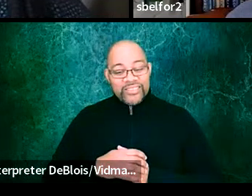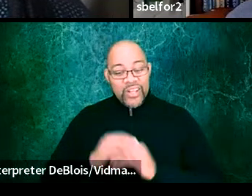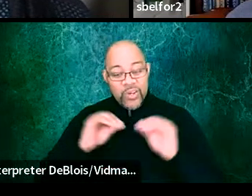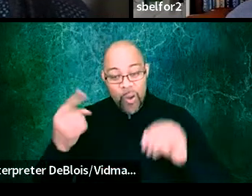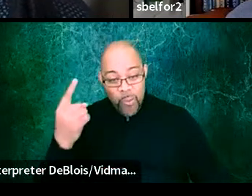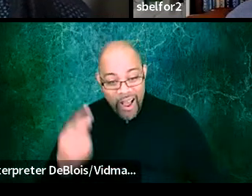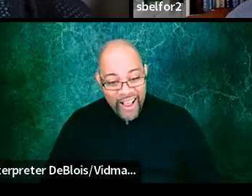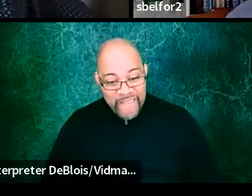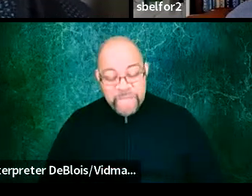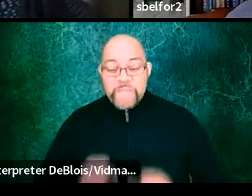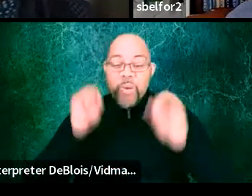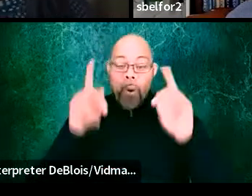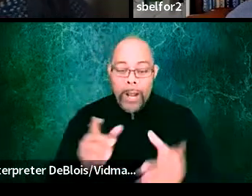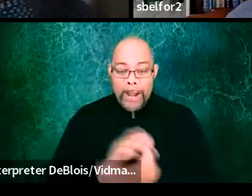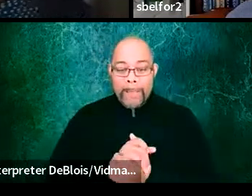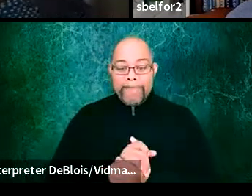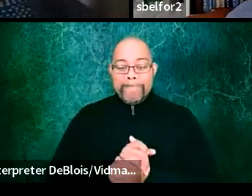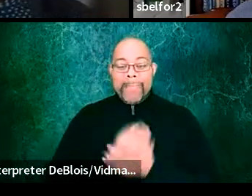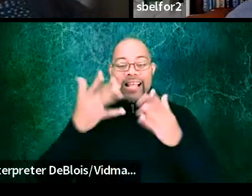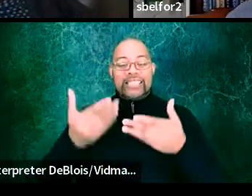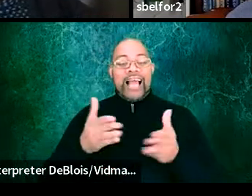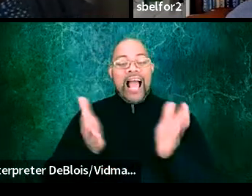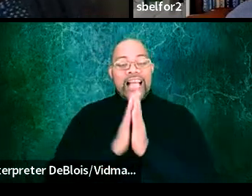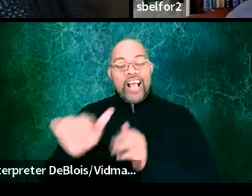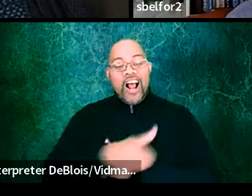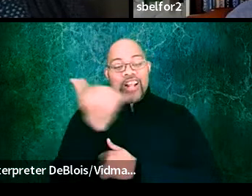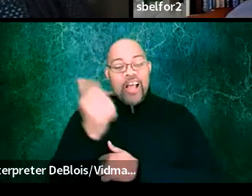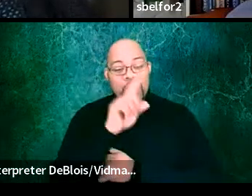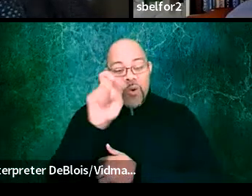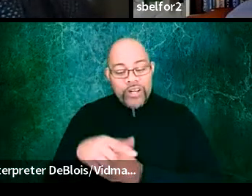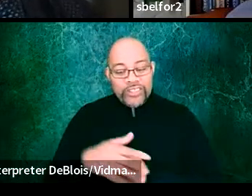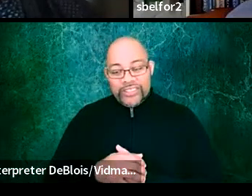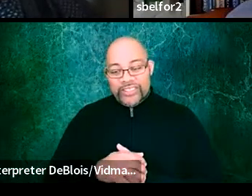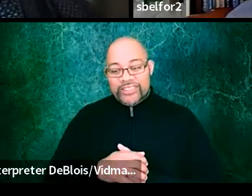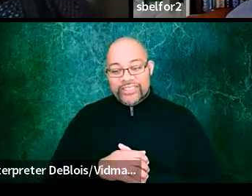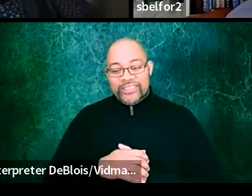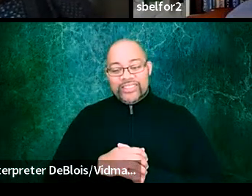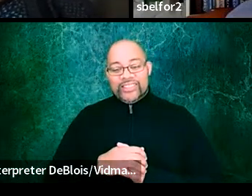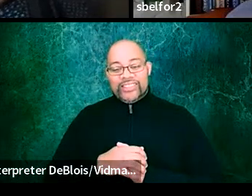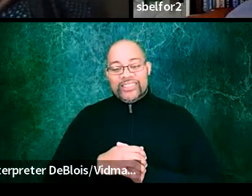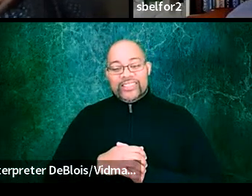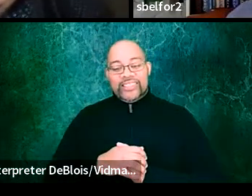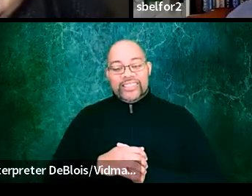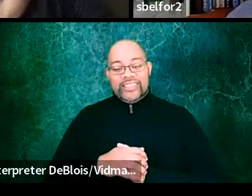Nobody? Okay, let's ask another question.